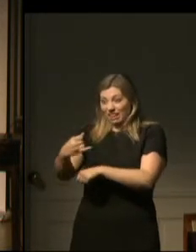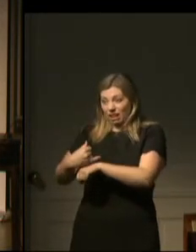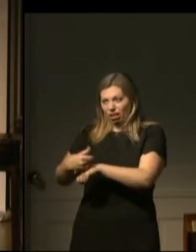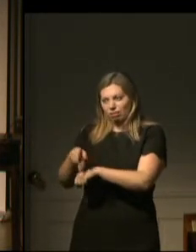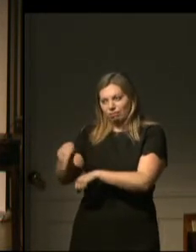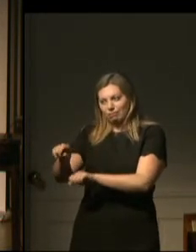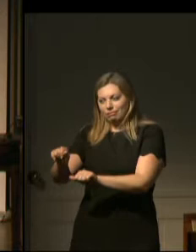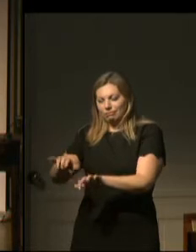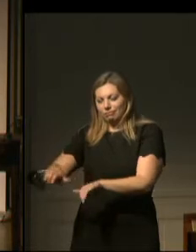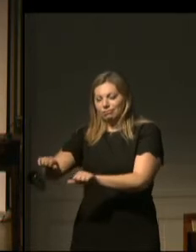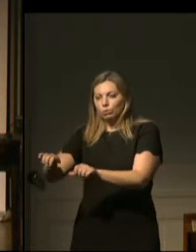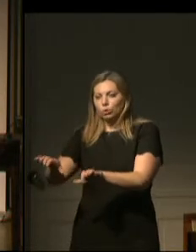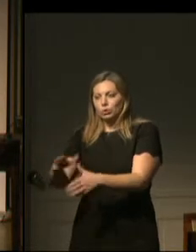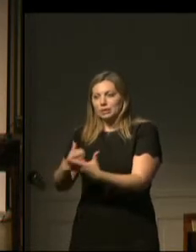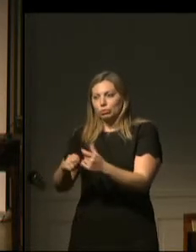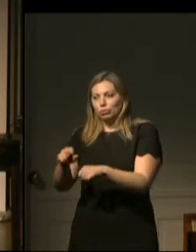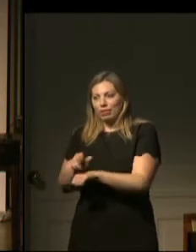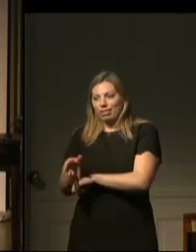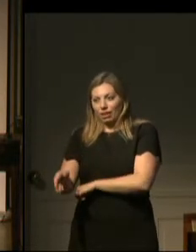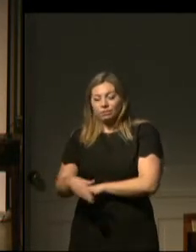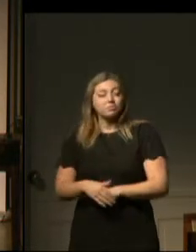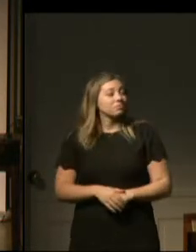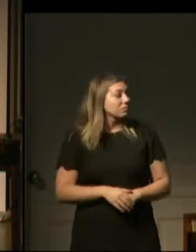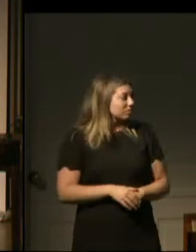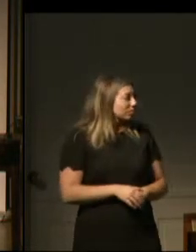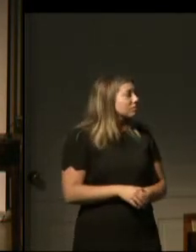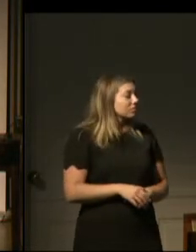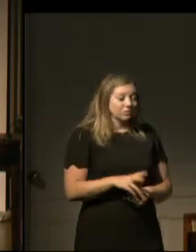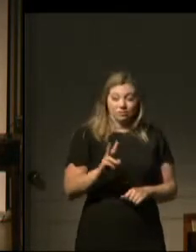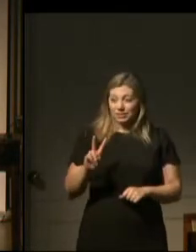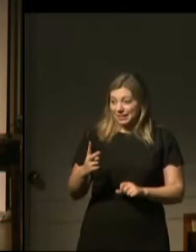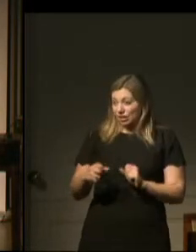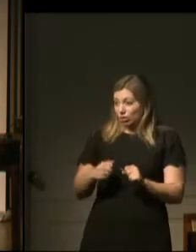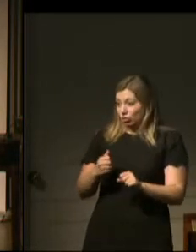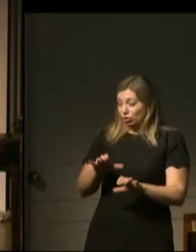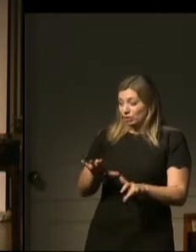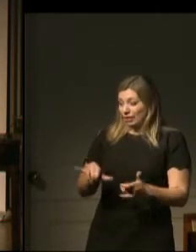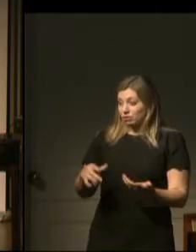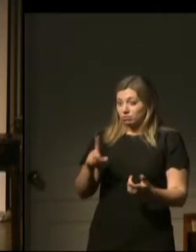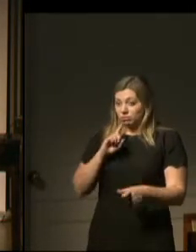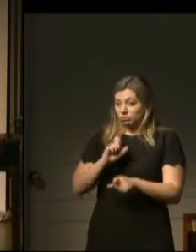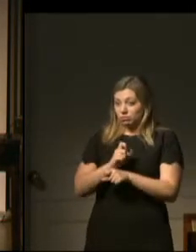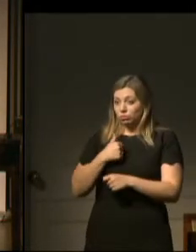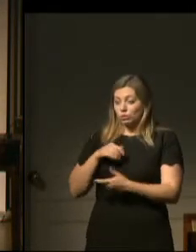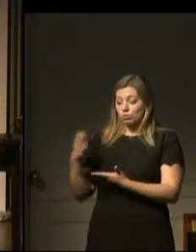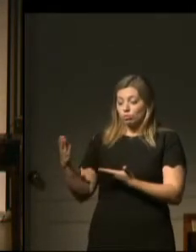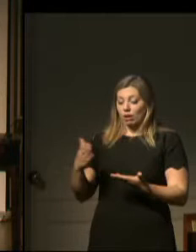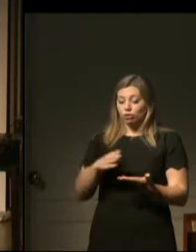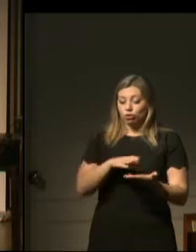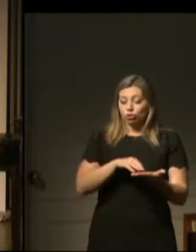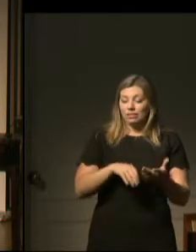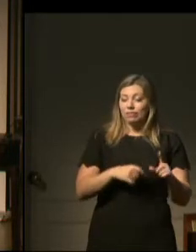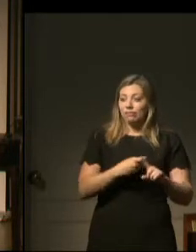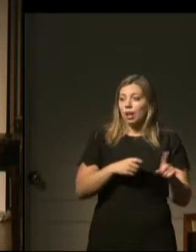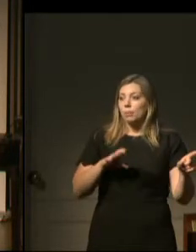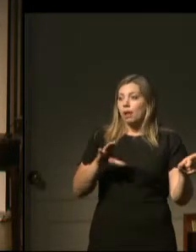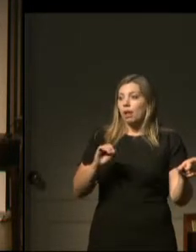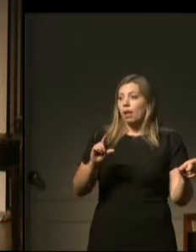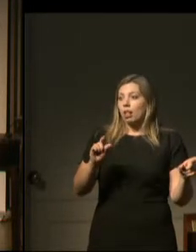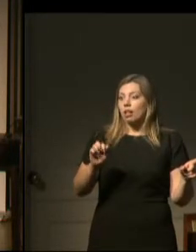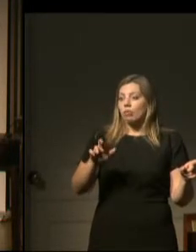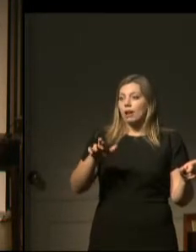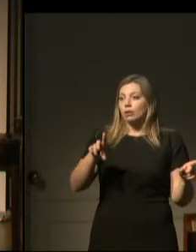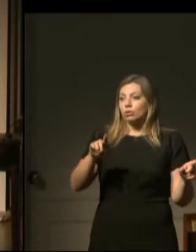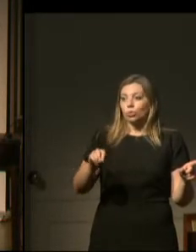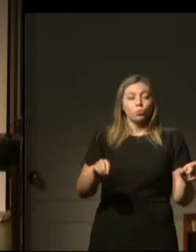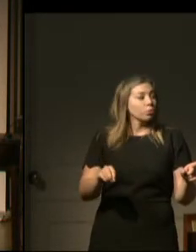some of the work too. And then the second year that we went to do this, we actually brought students from Colorado. So up in the